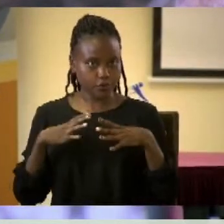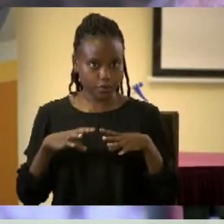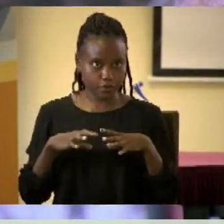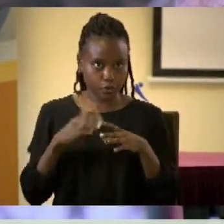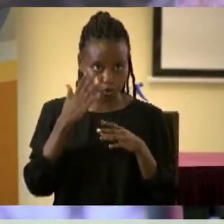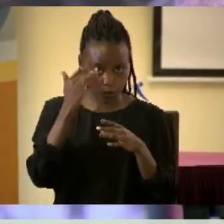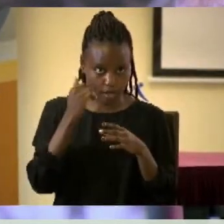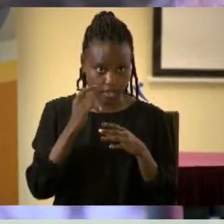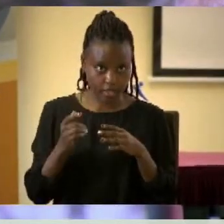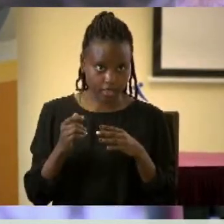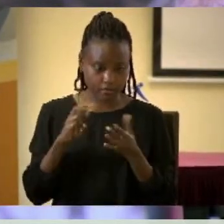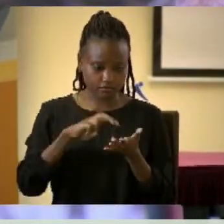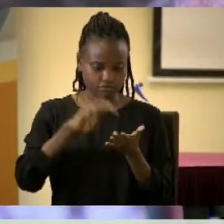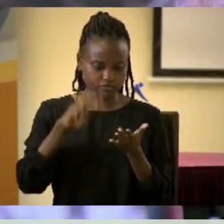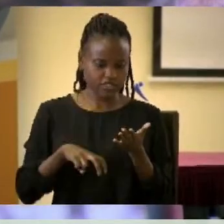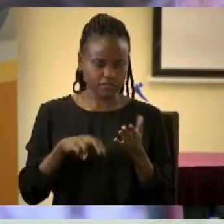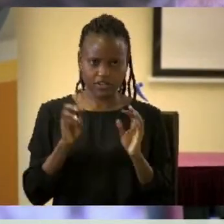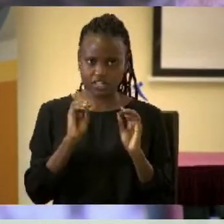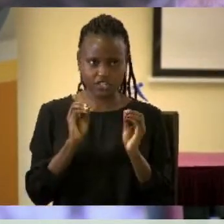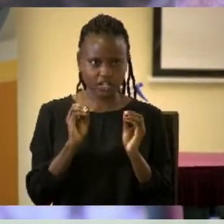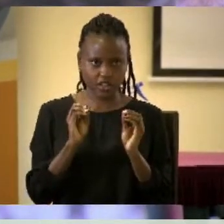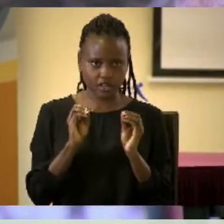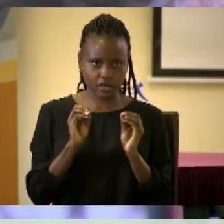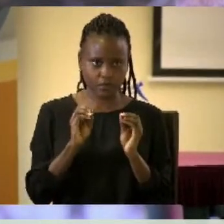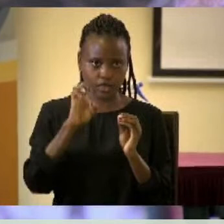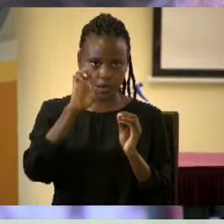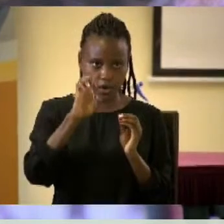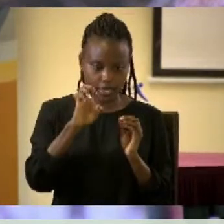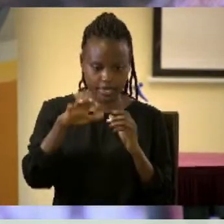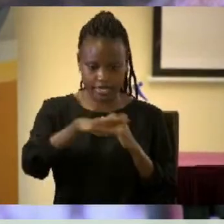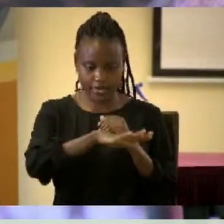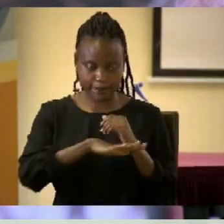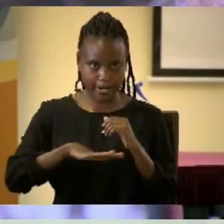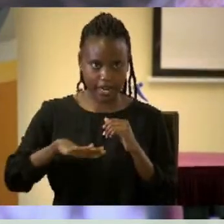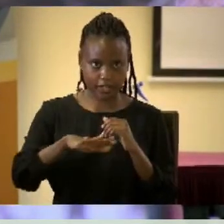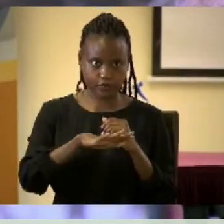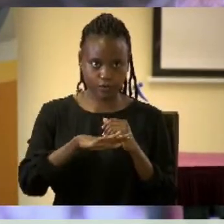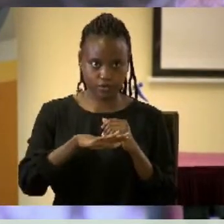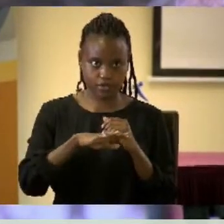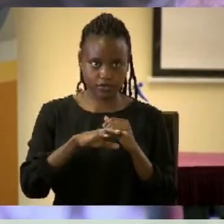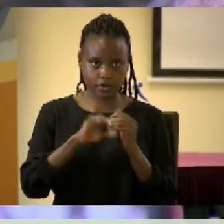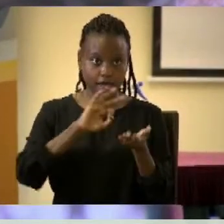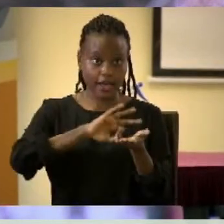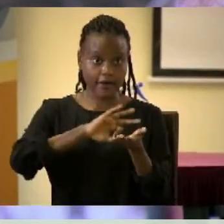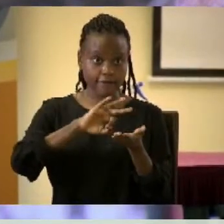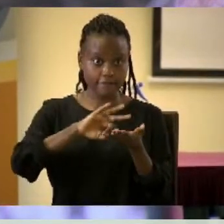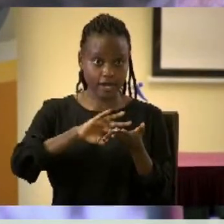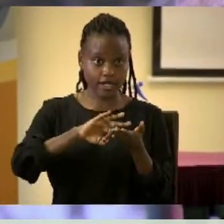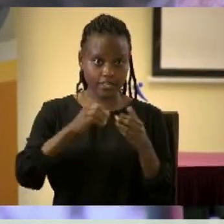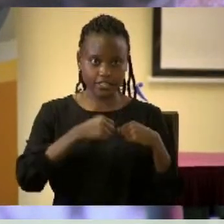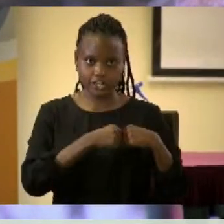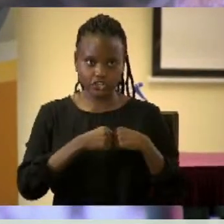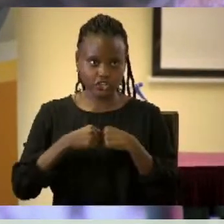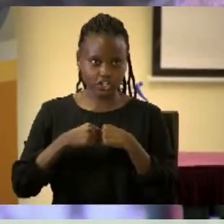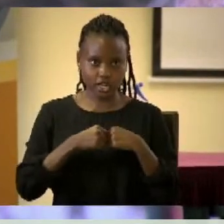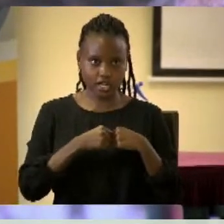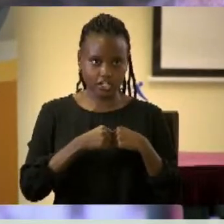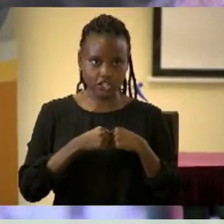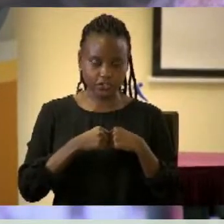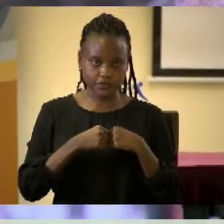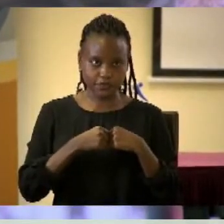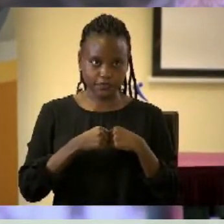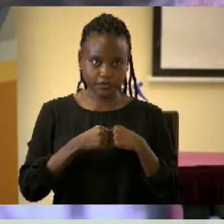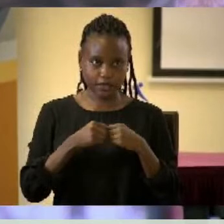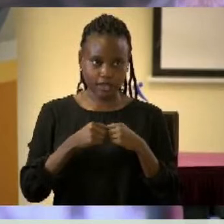way disadvantaged by our e-platforms. Funding remains one of the main challenges, undermining